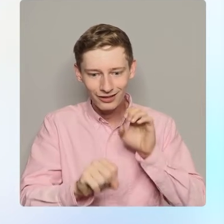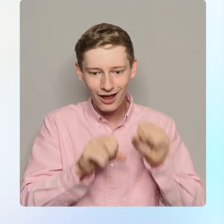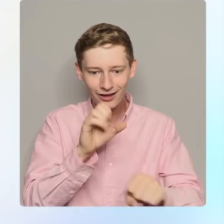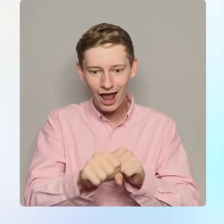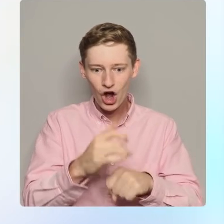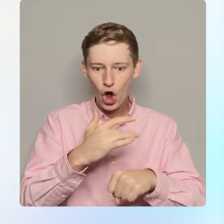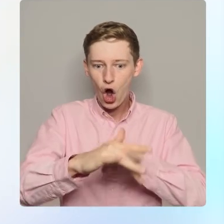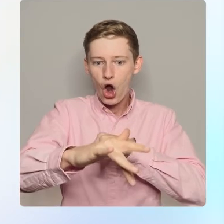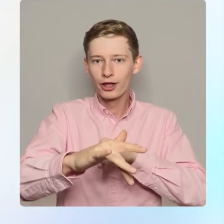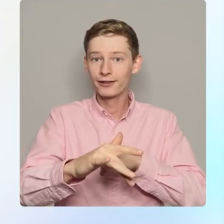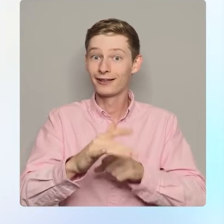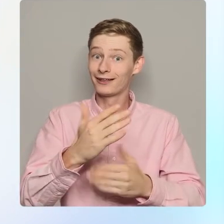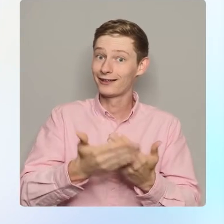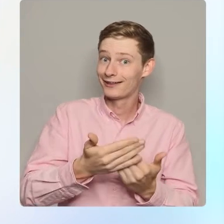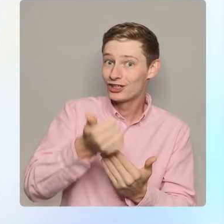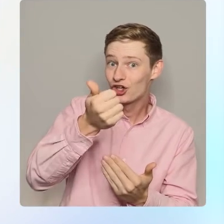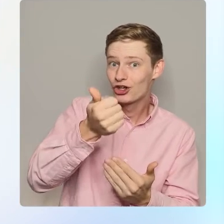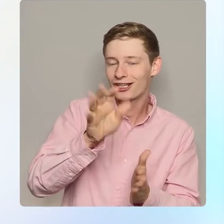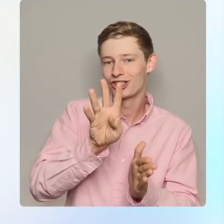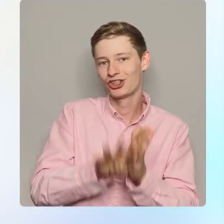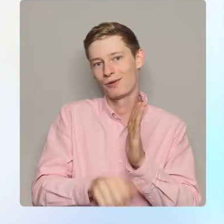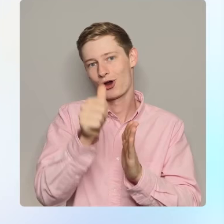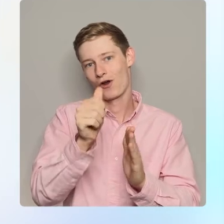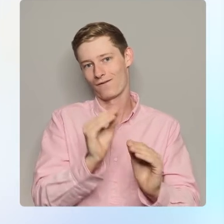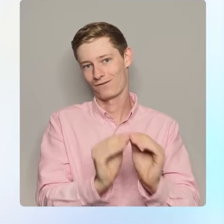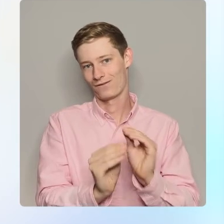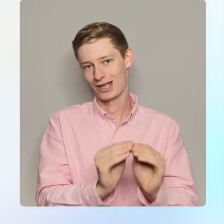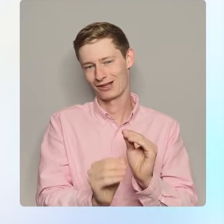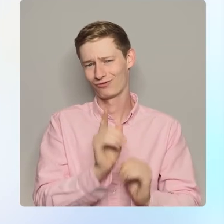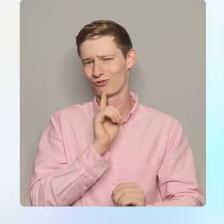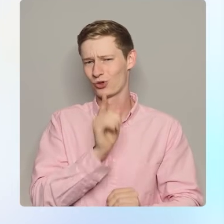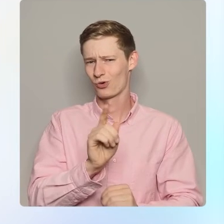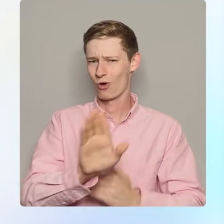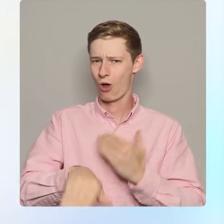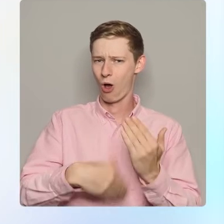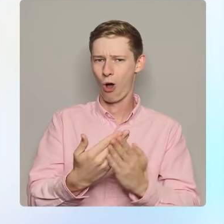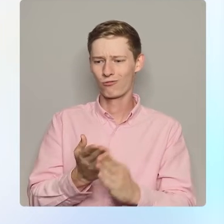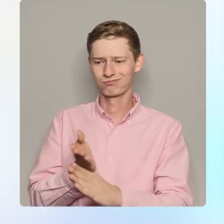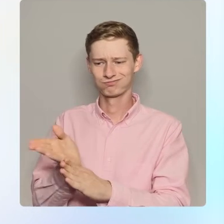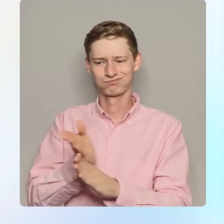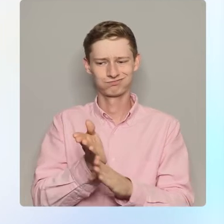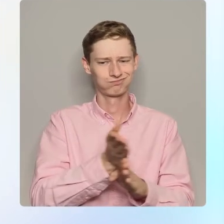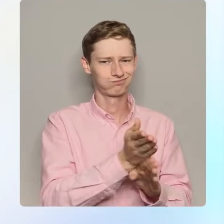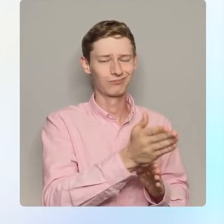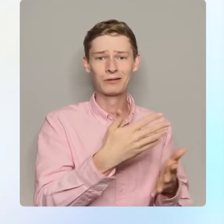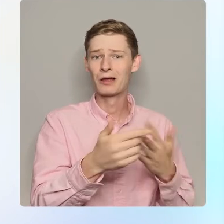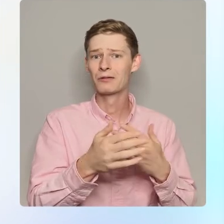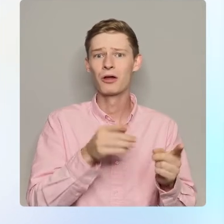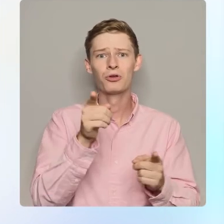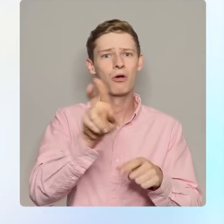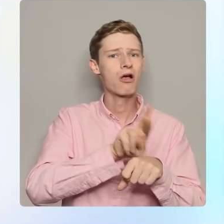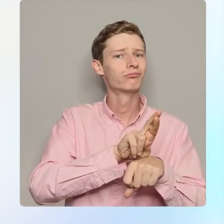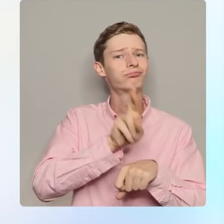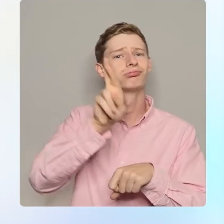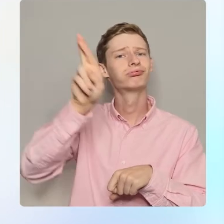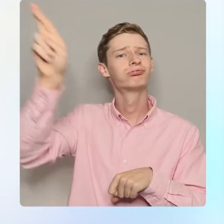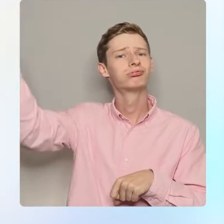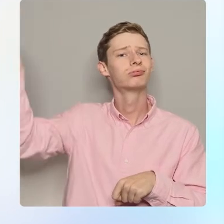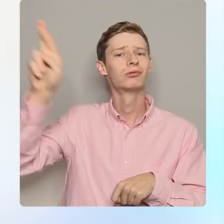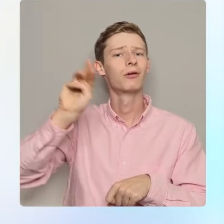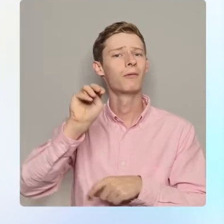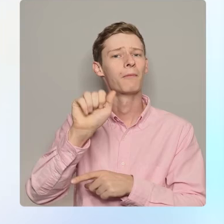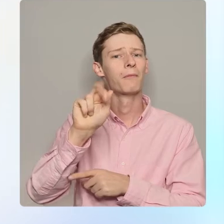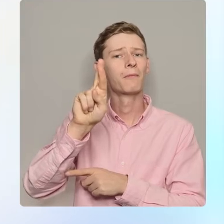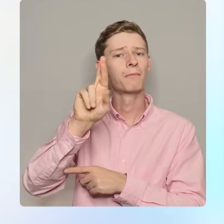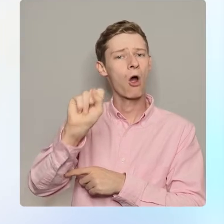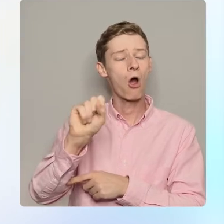From a theoretical standpoint, every software engineer knows the benefits of automated tests. They catch bugs early in the